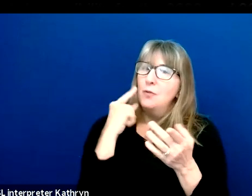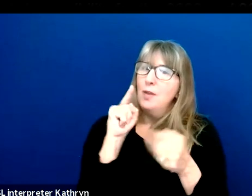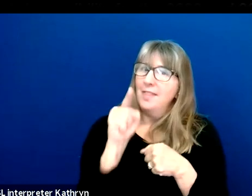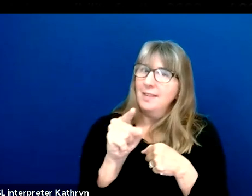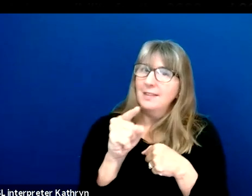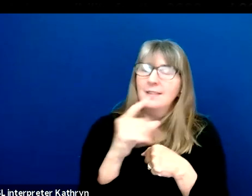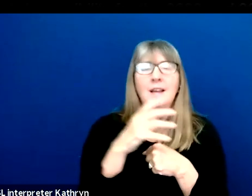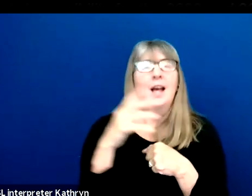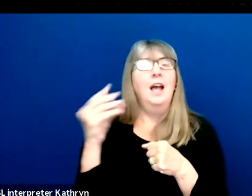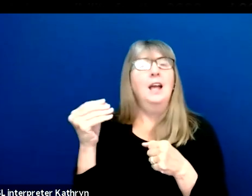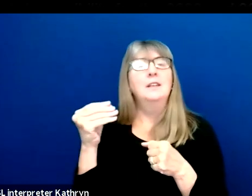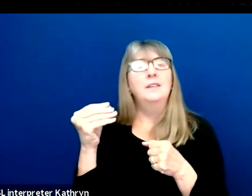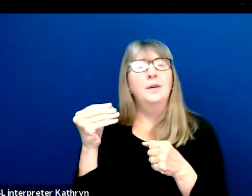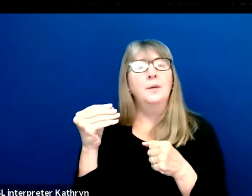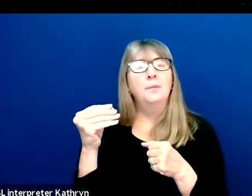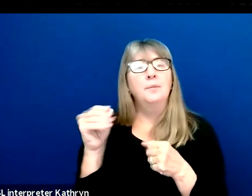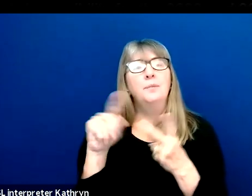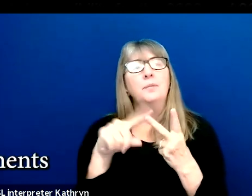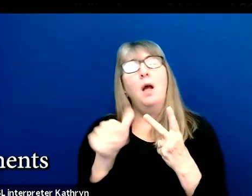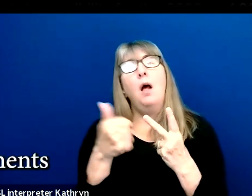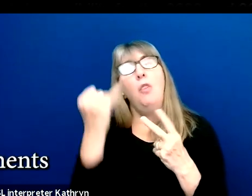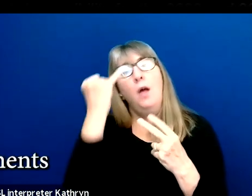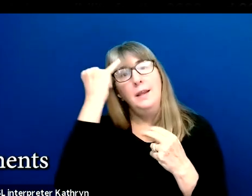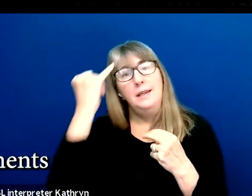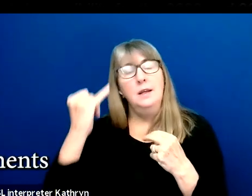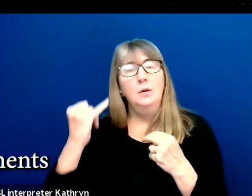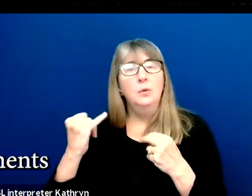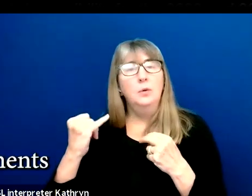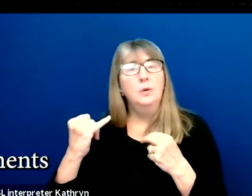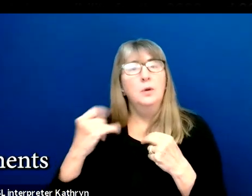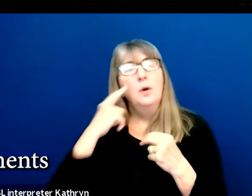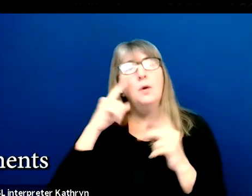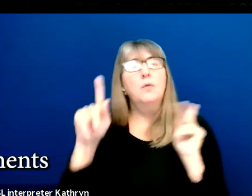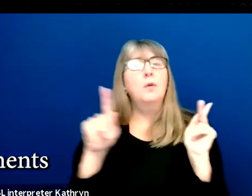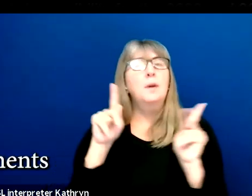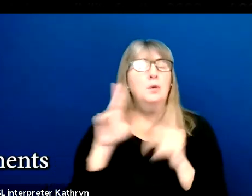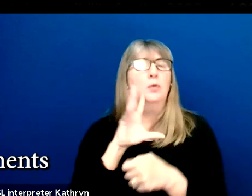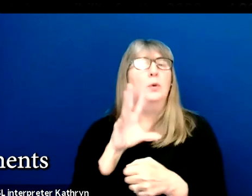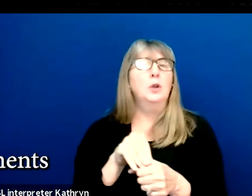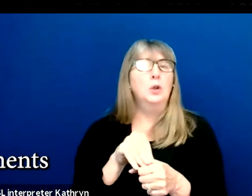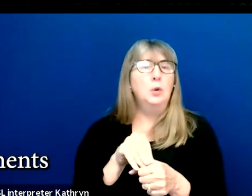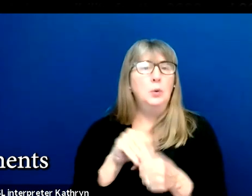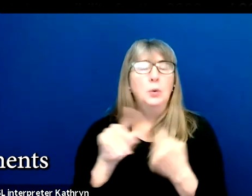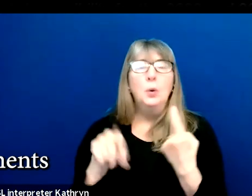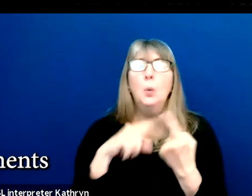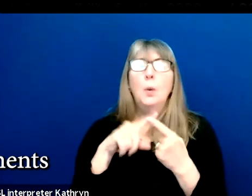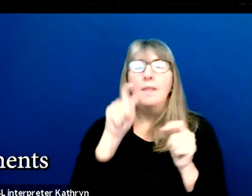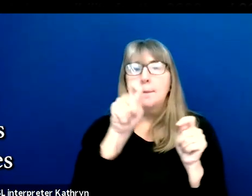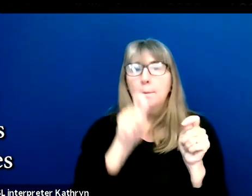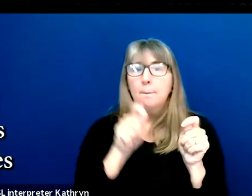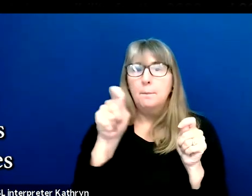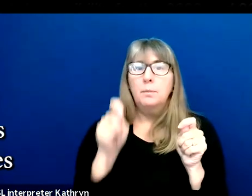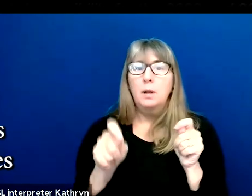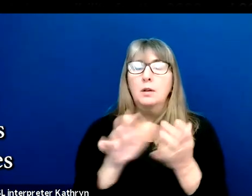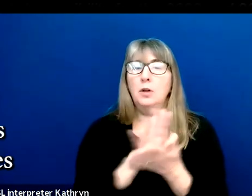And another idea would be for people also to include when they upload documents